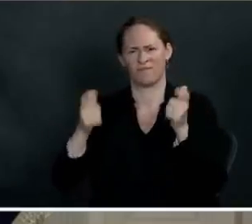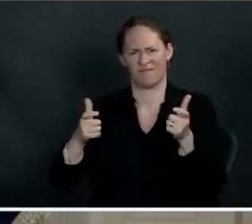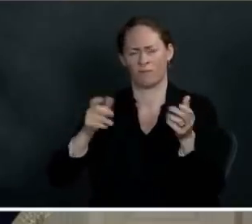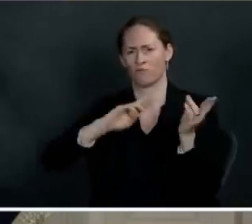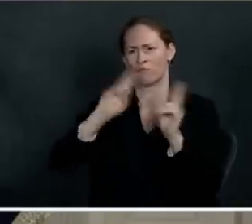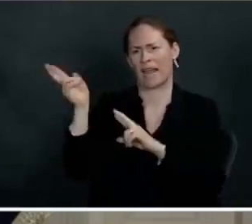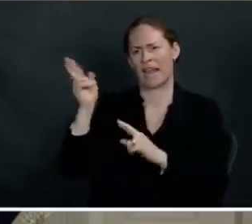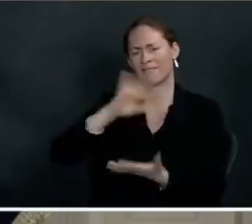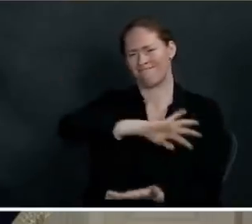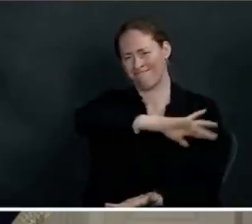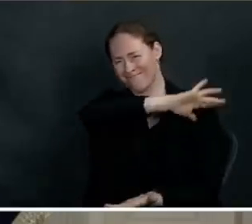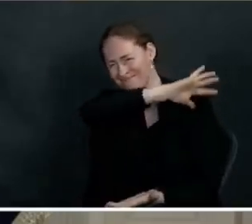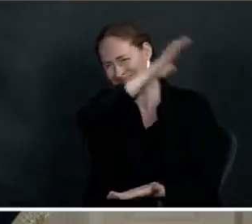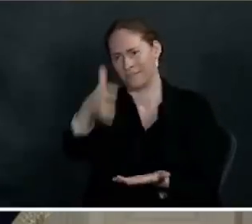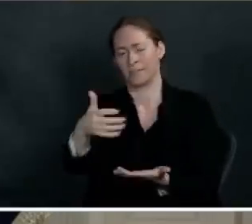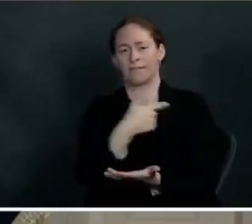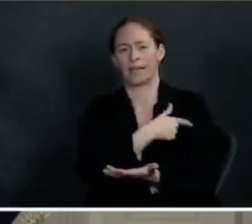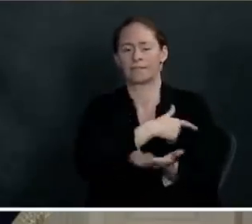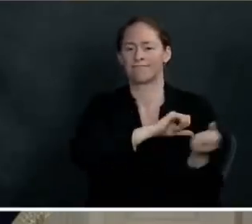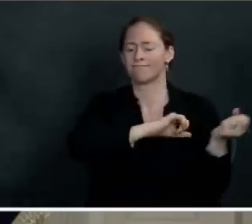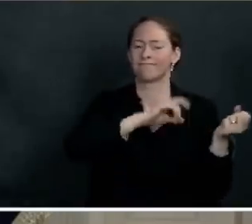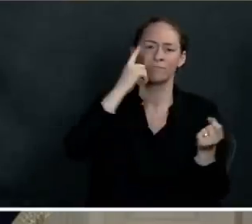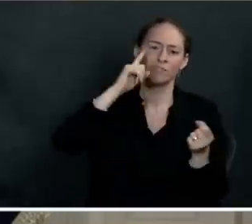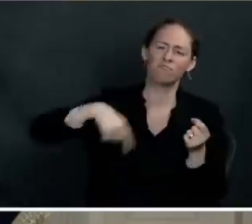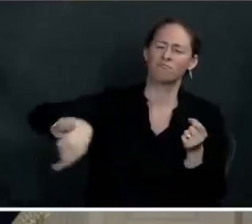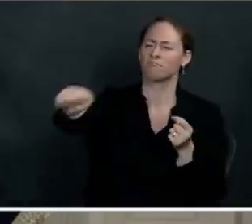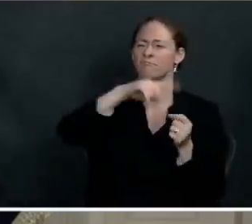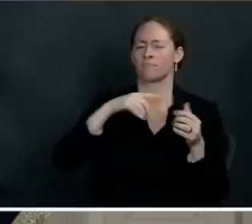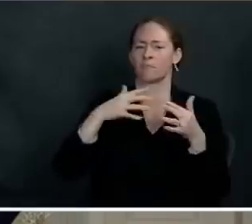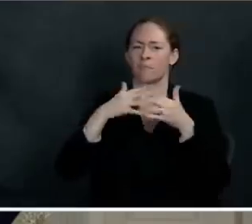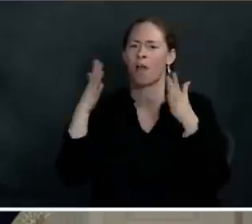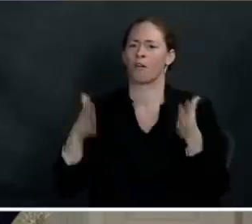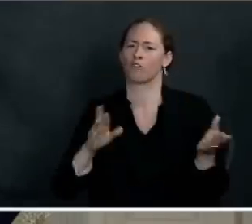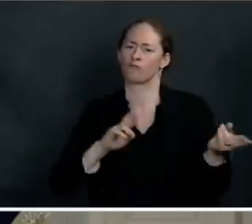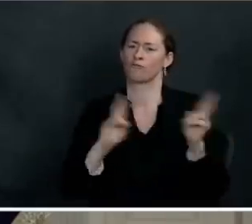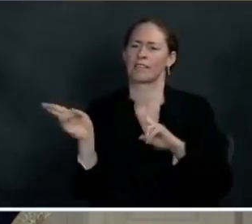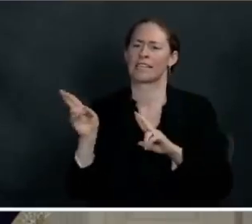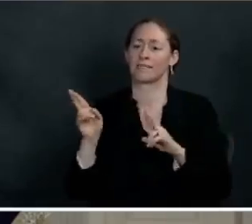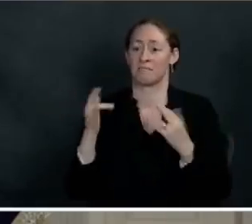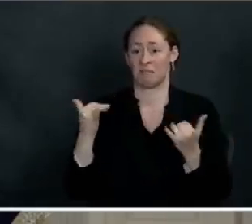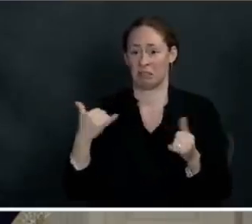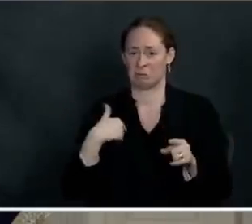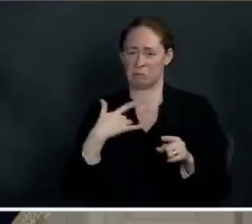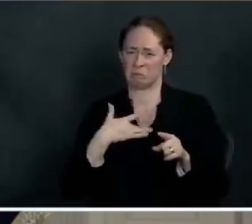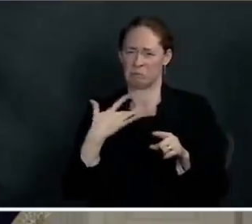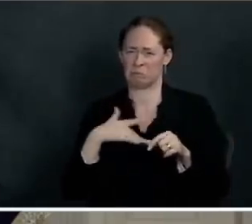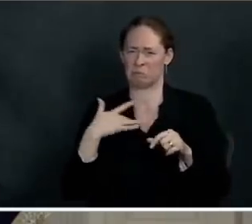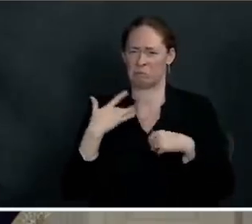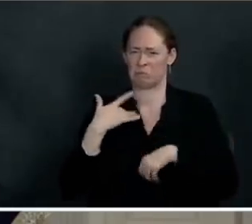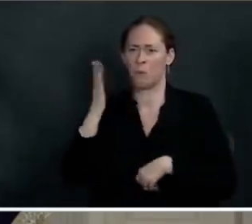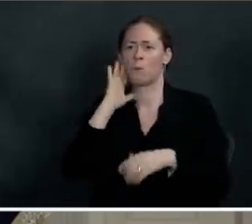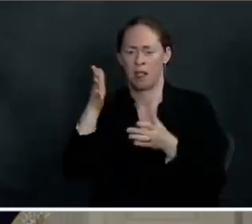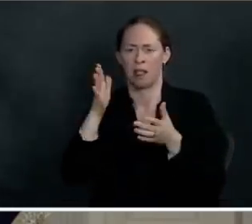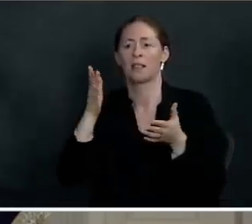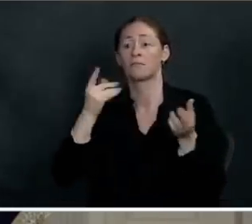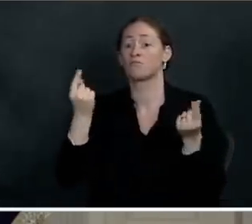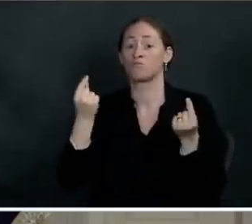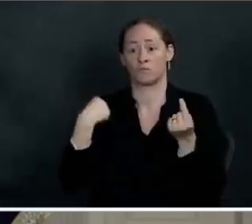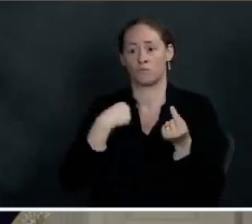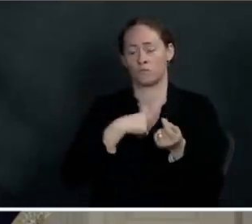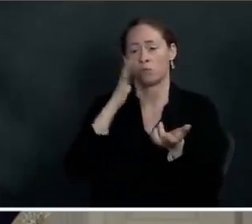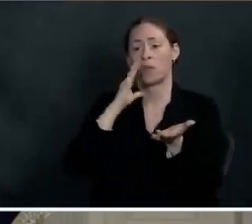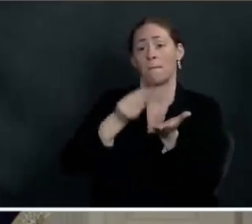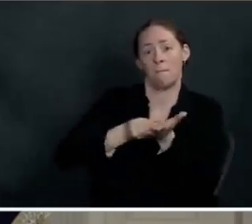we believe that we'll soon be able to confirm the purchase of an additional 100 million doses for each of the